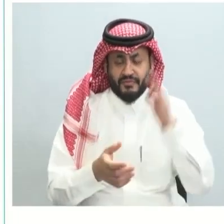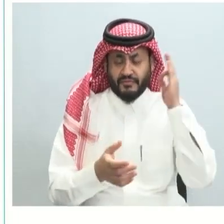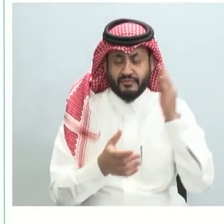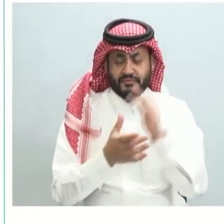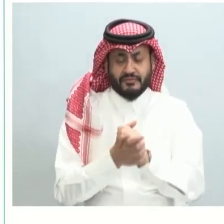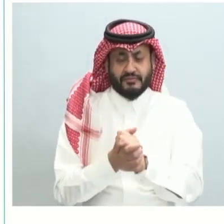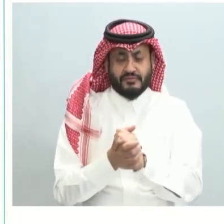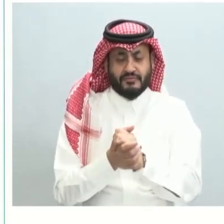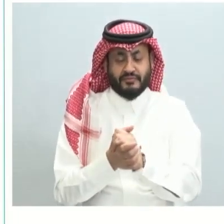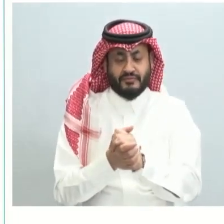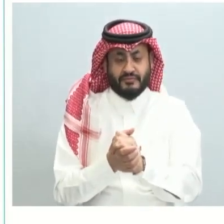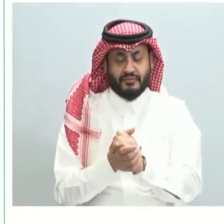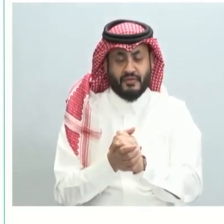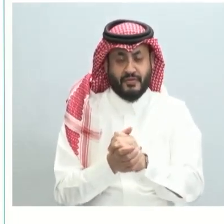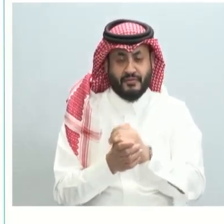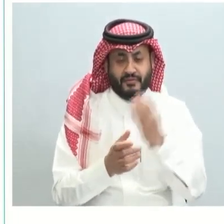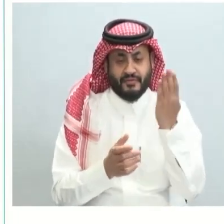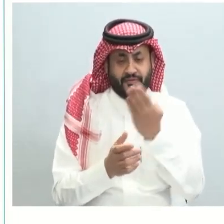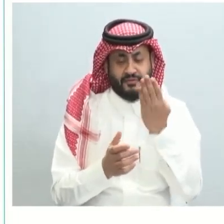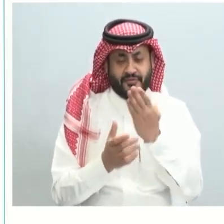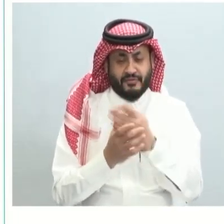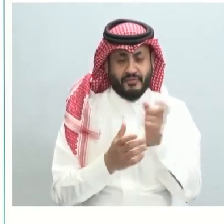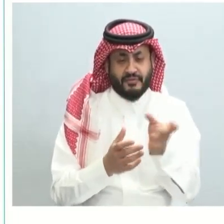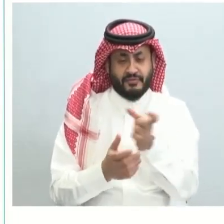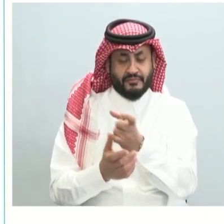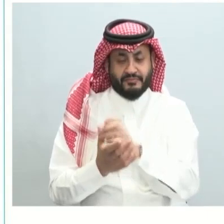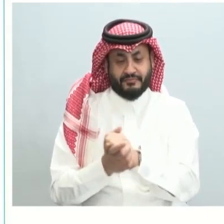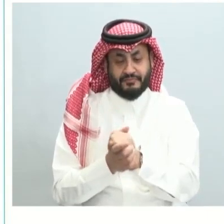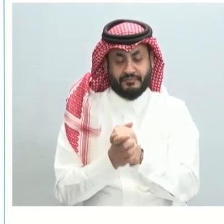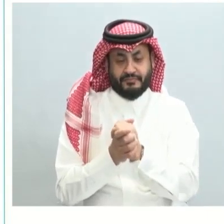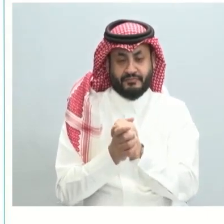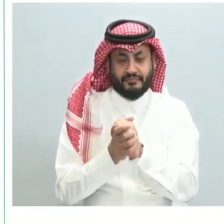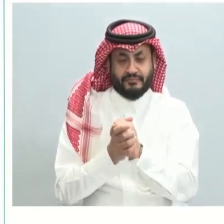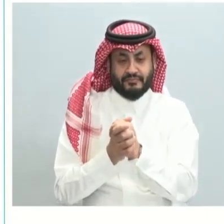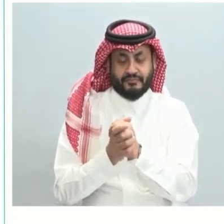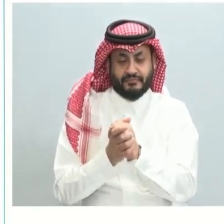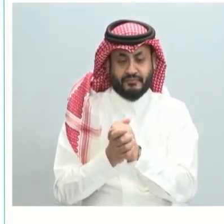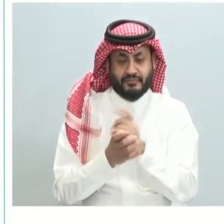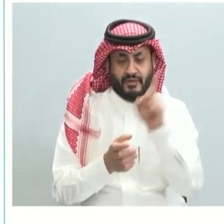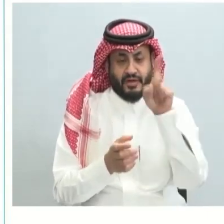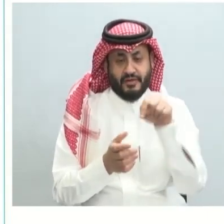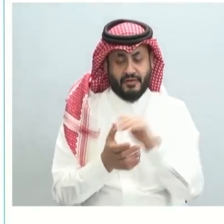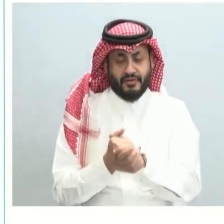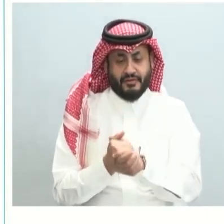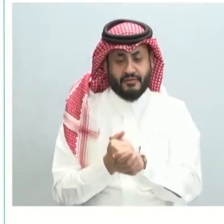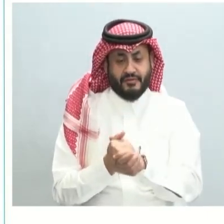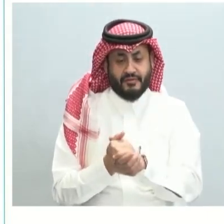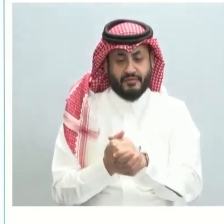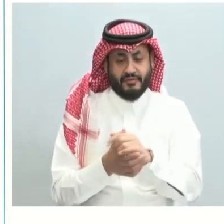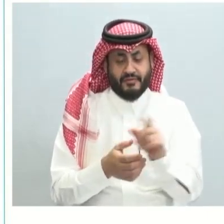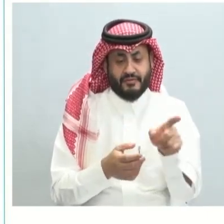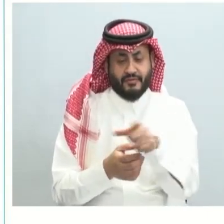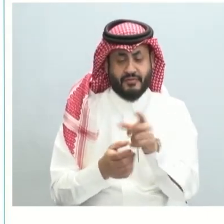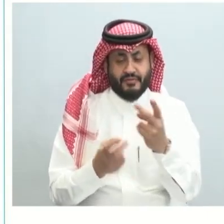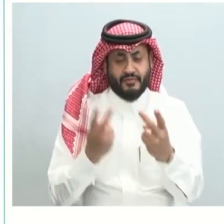or either when we read a couple of these words. So today we have these two